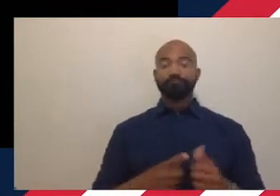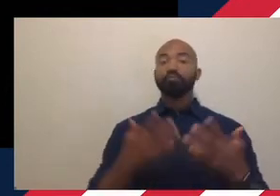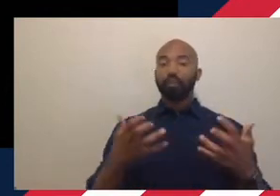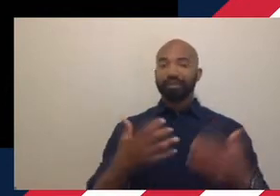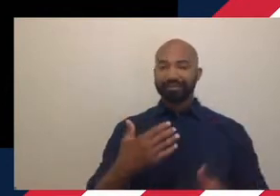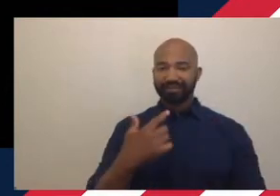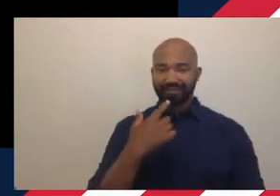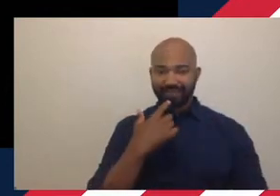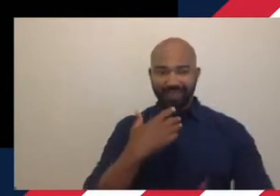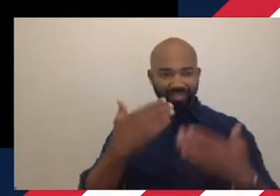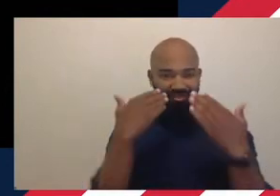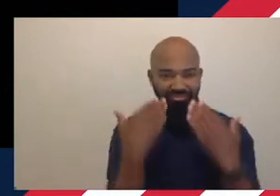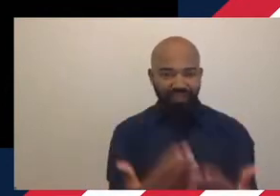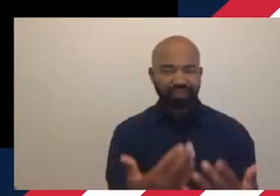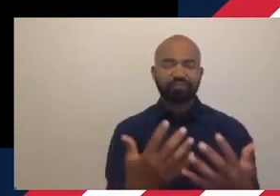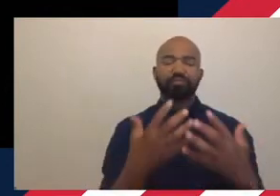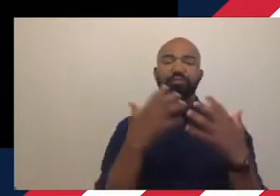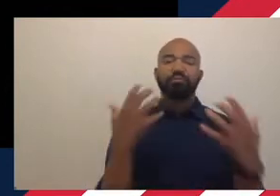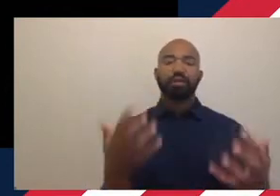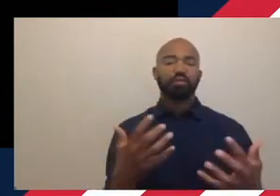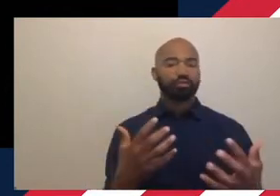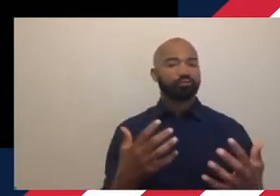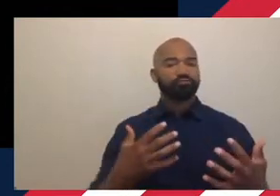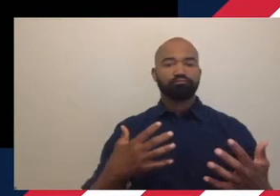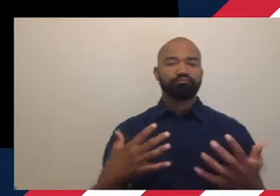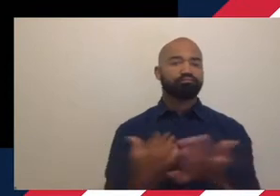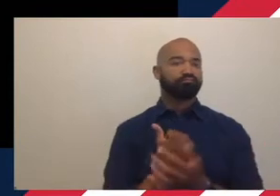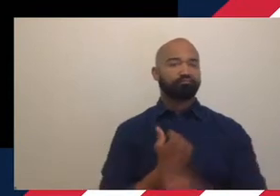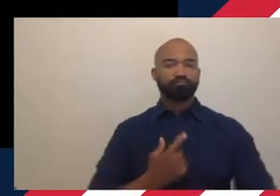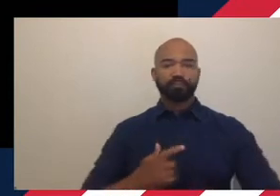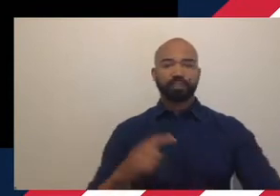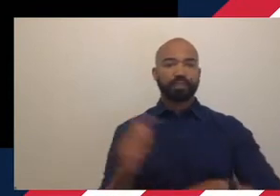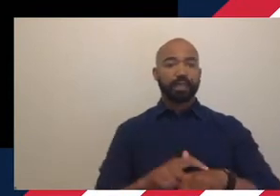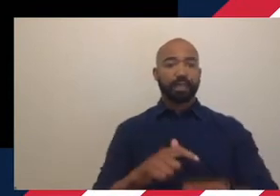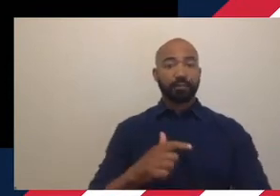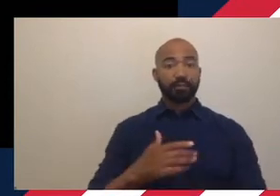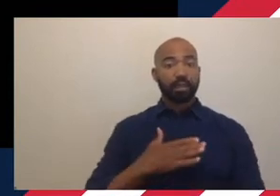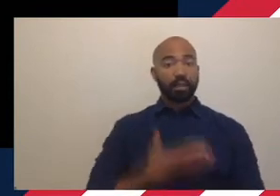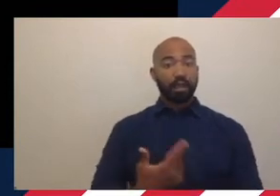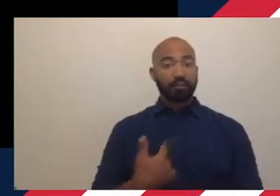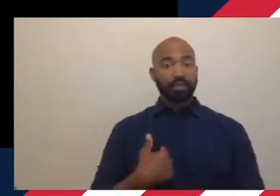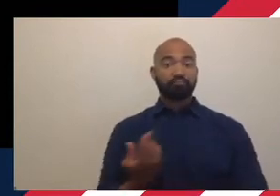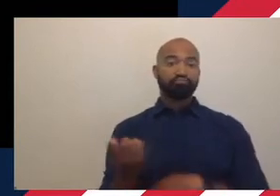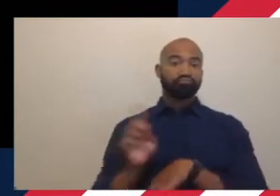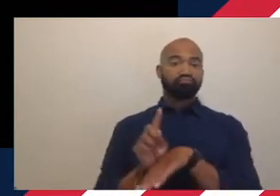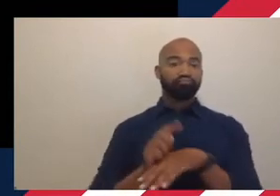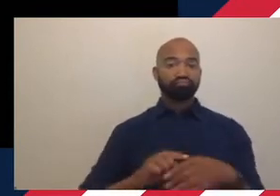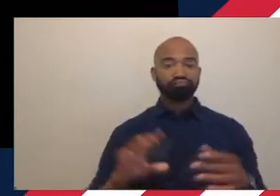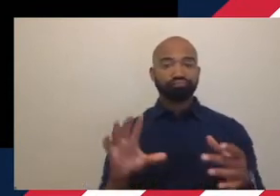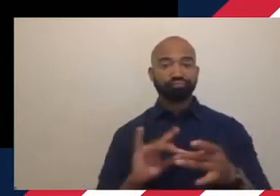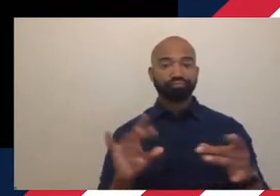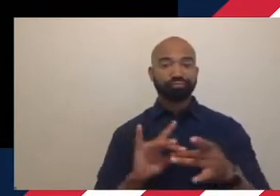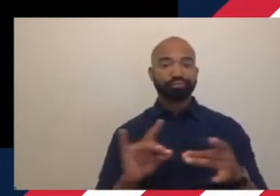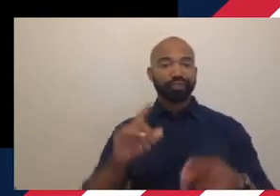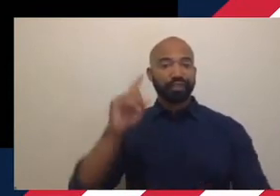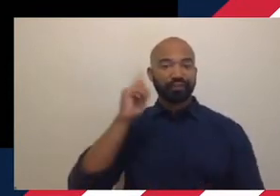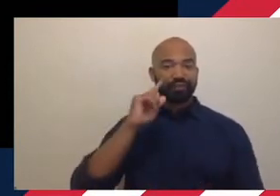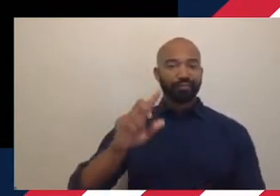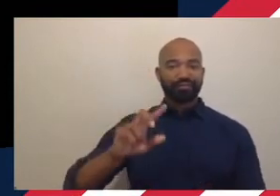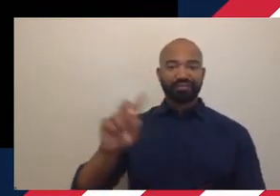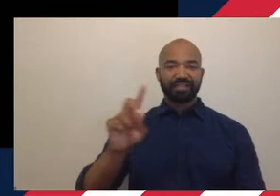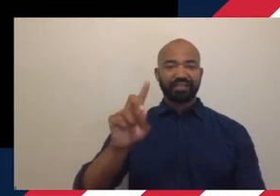so much for taking the time to allow me to speak on behalf for the Democratic